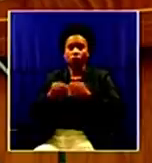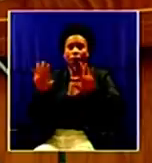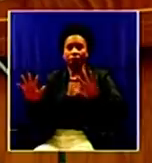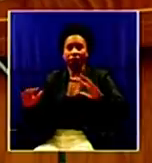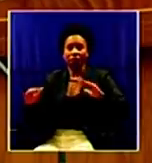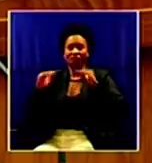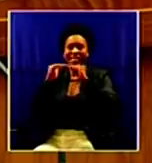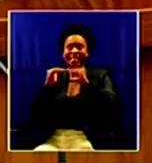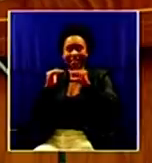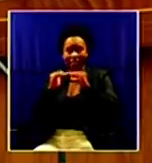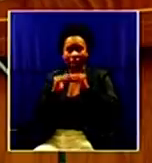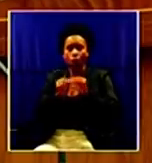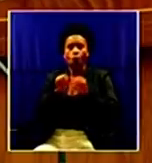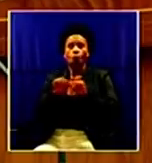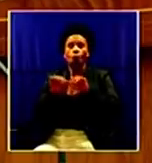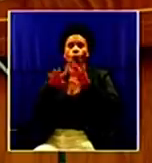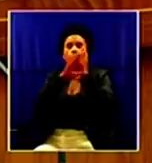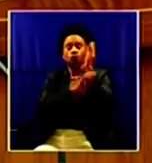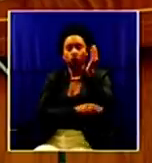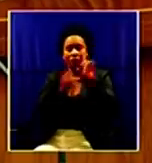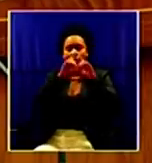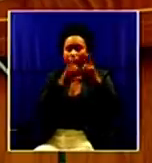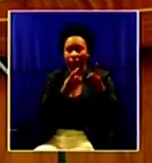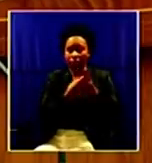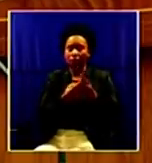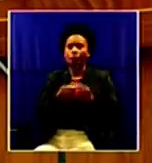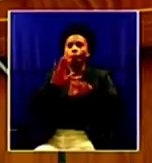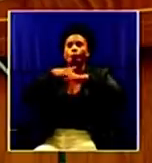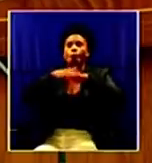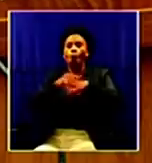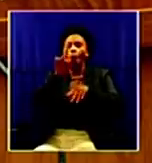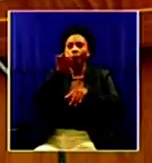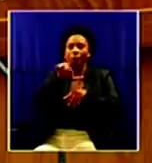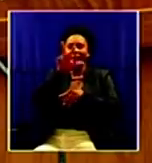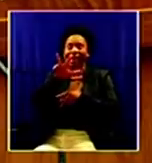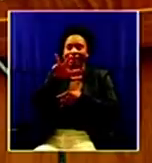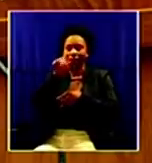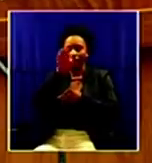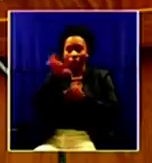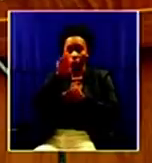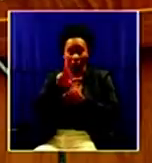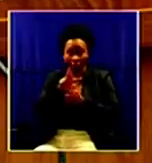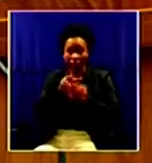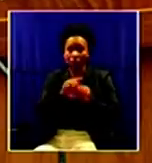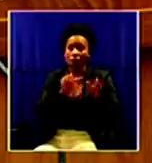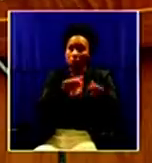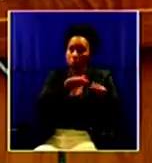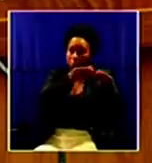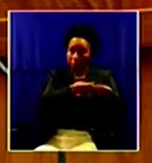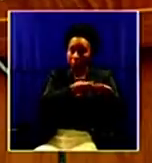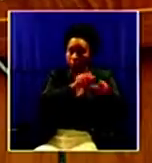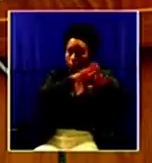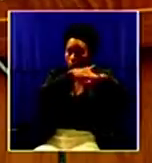Speaker, is allocated a further 1.8 billion to improve business processes. This